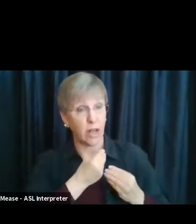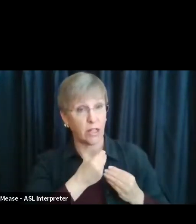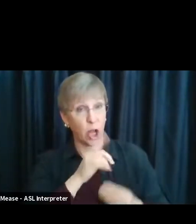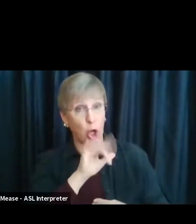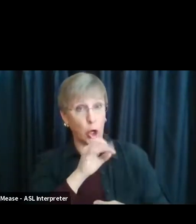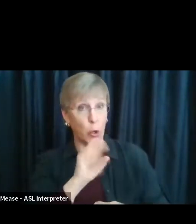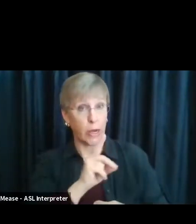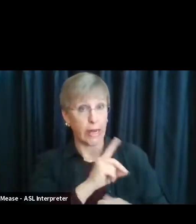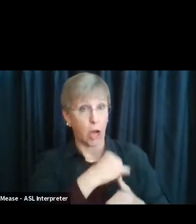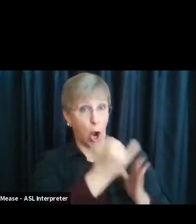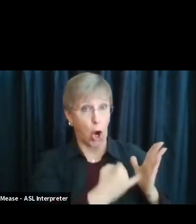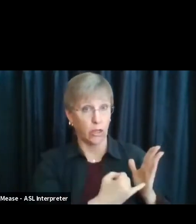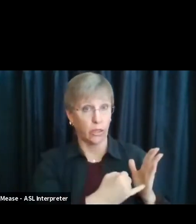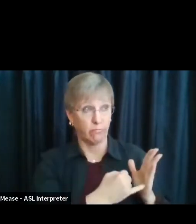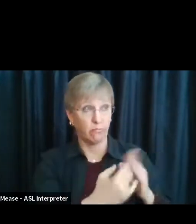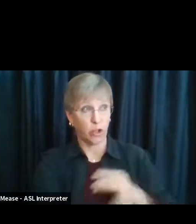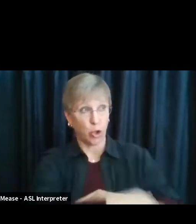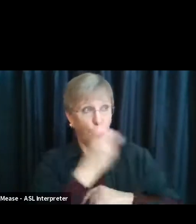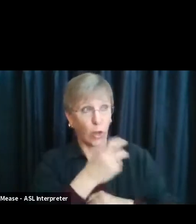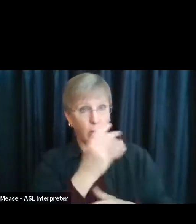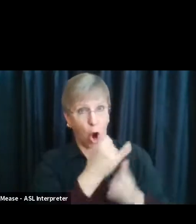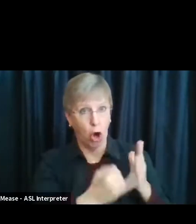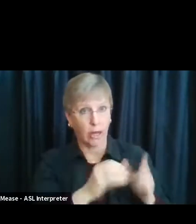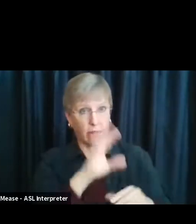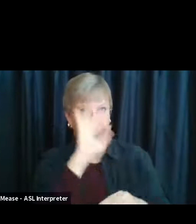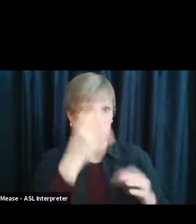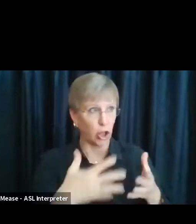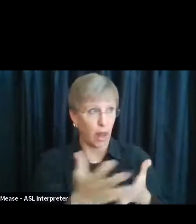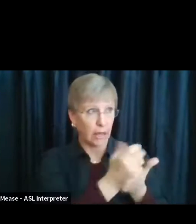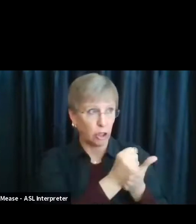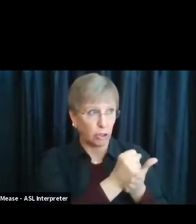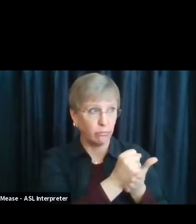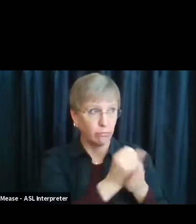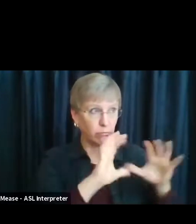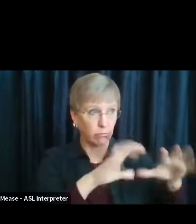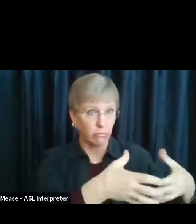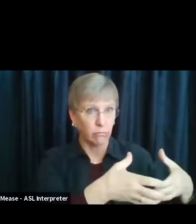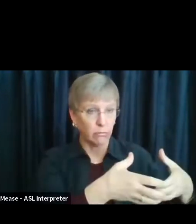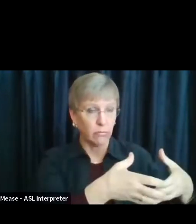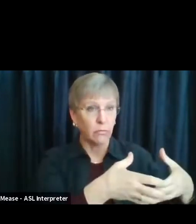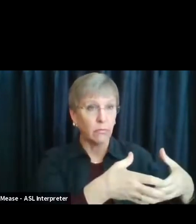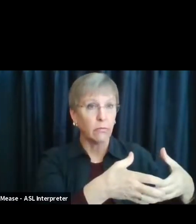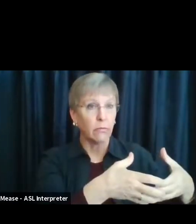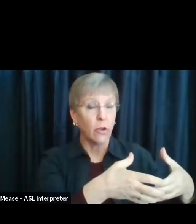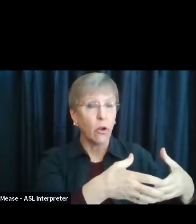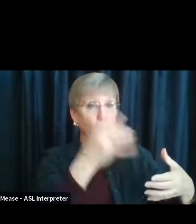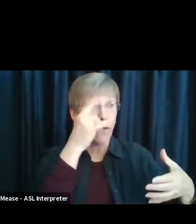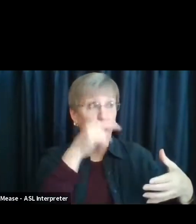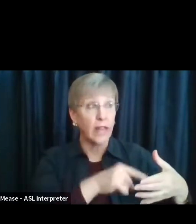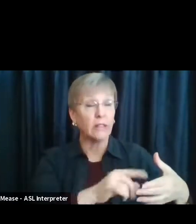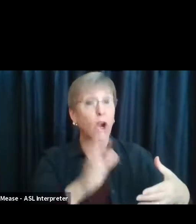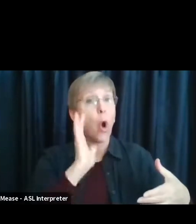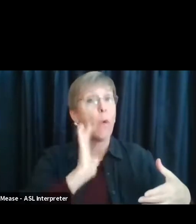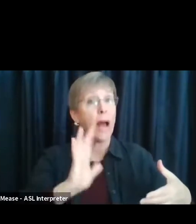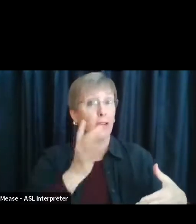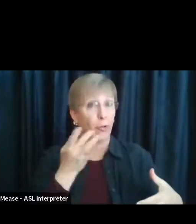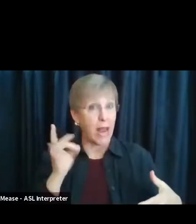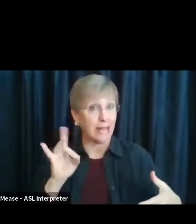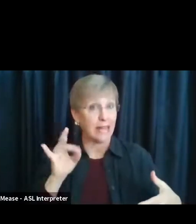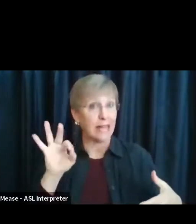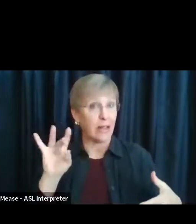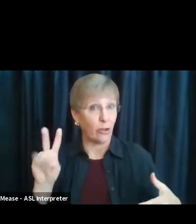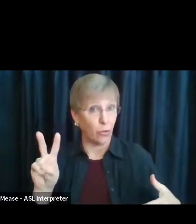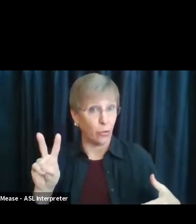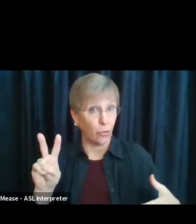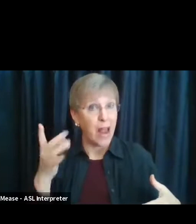art that is in the French collection. So from this, let's go back to 1892.